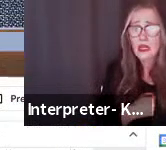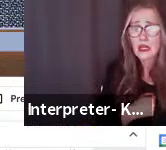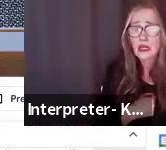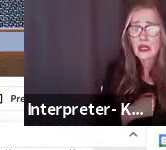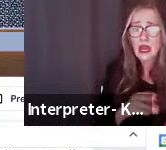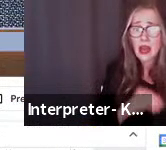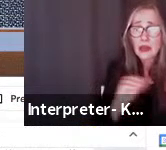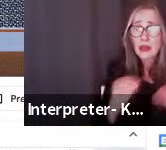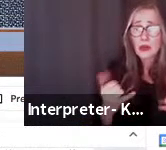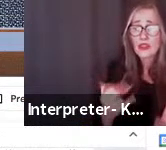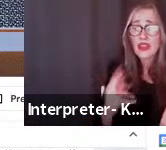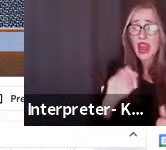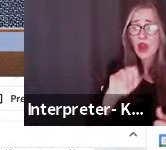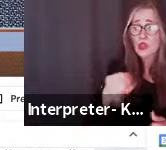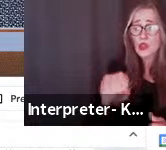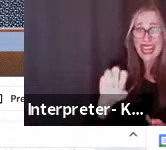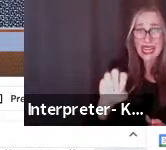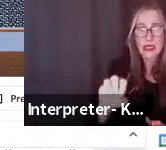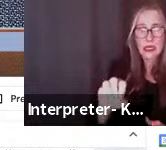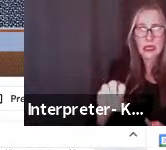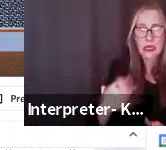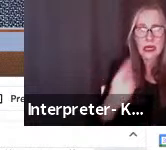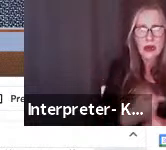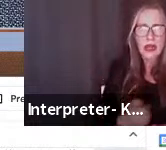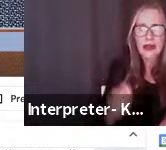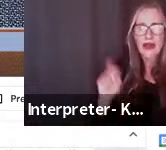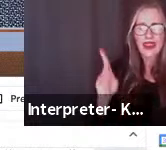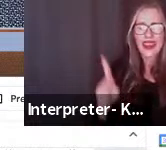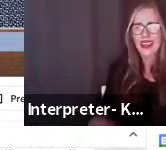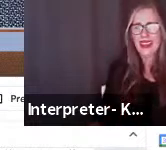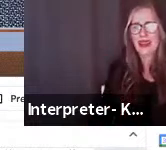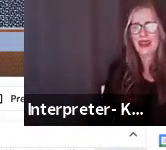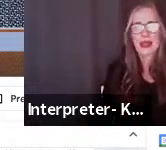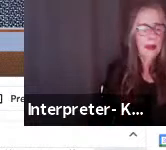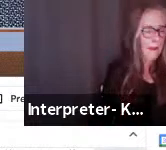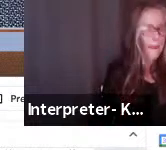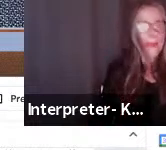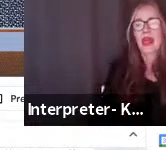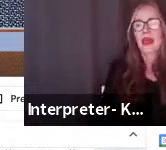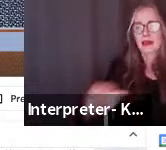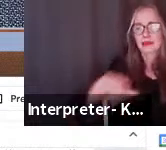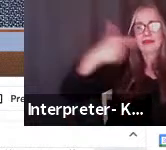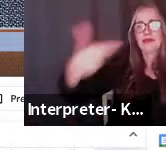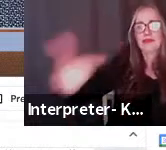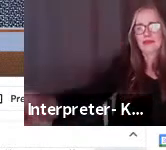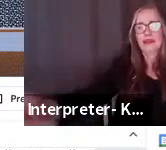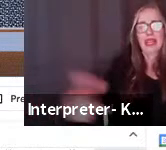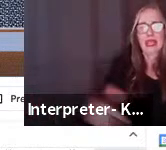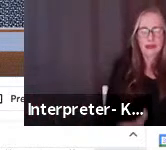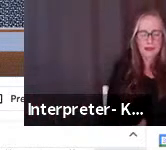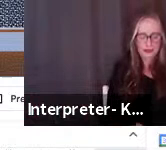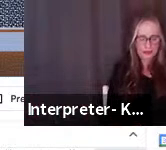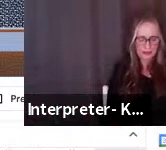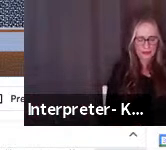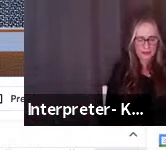now okay yes thank you right okay wait wait let's not go away this is the same slide